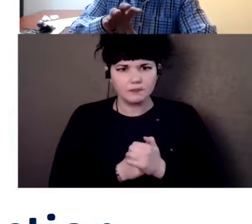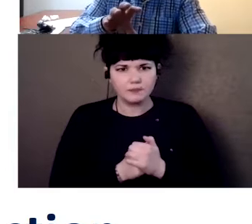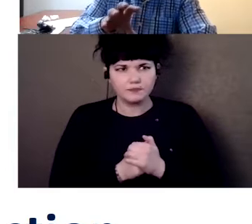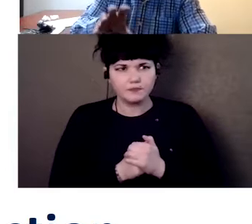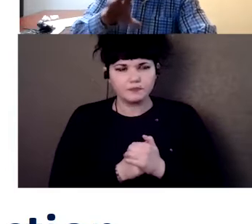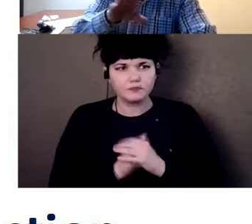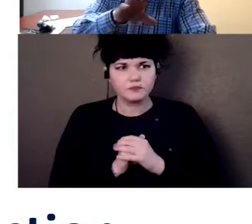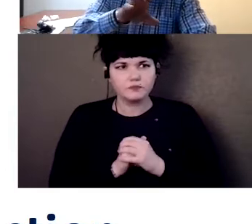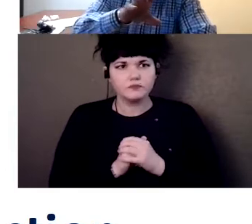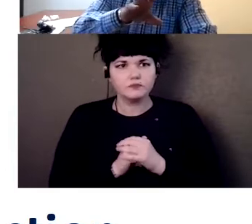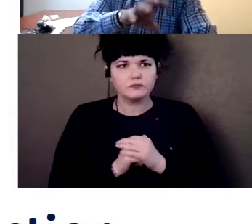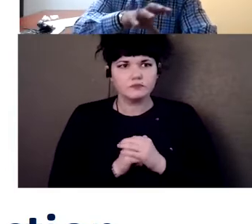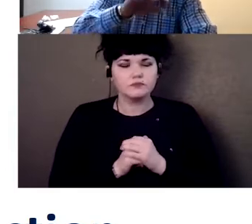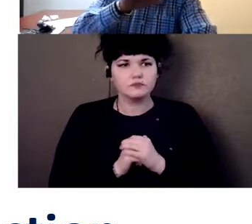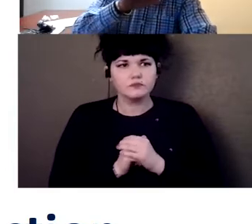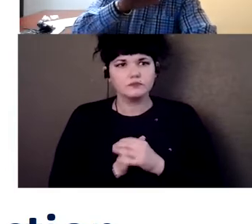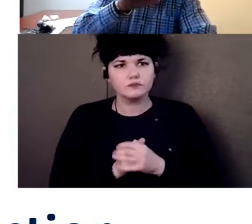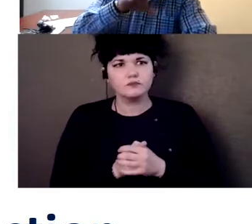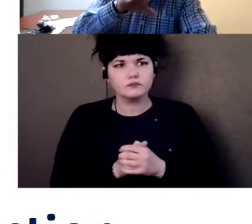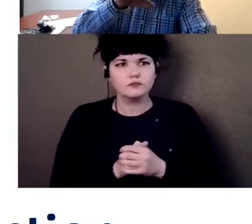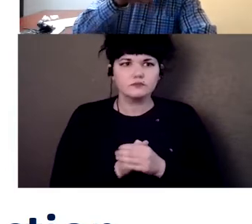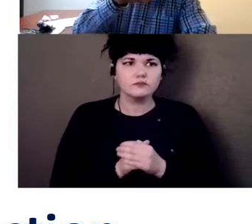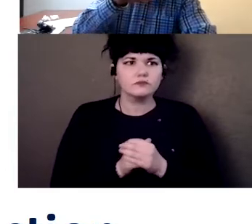more from a transitional housing.